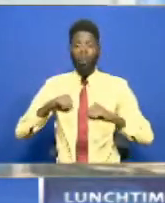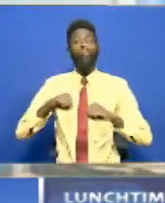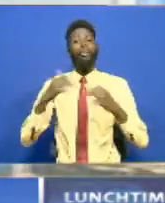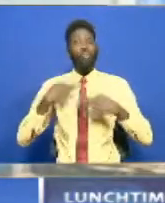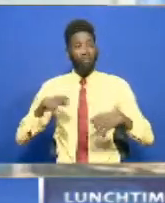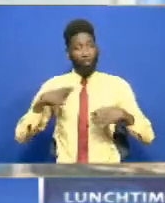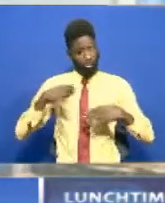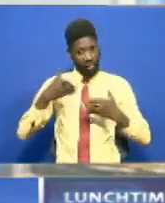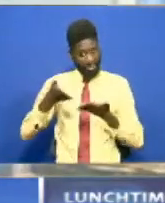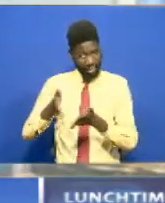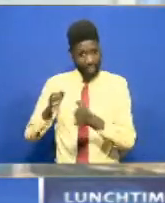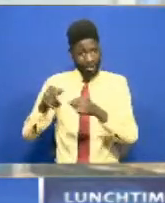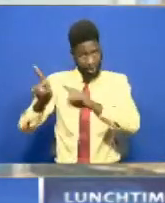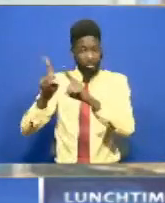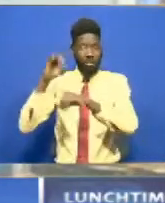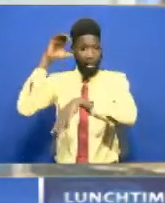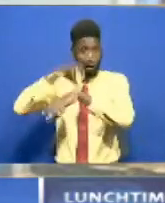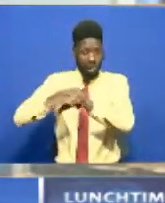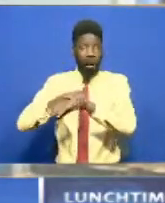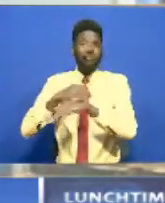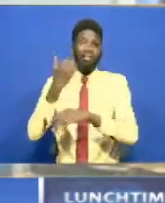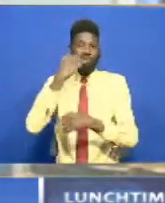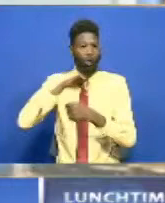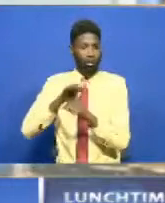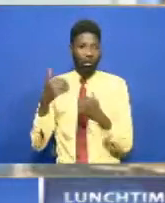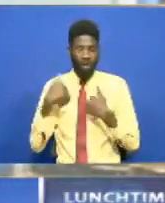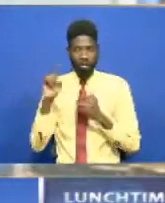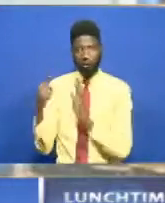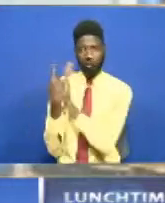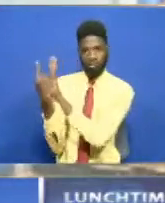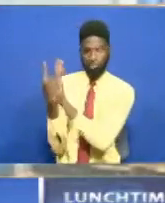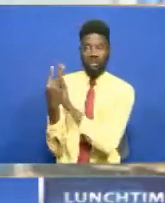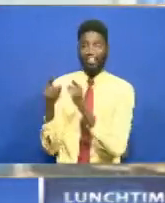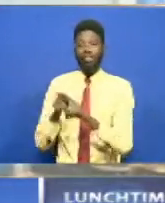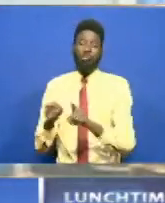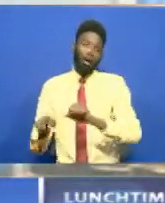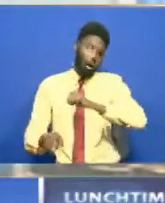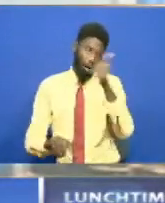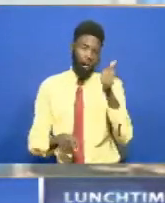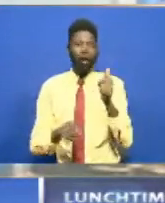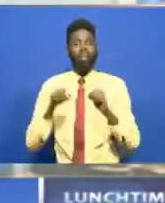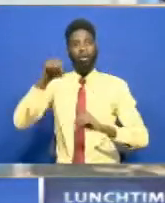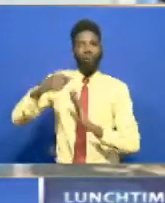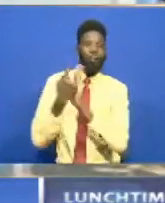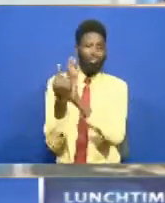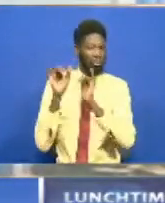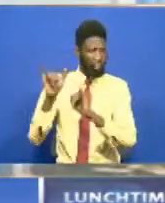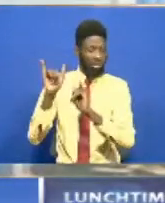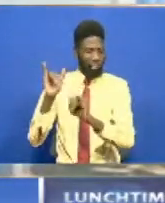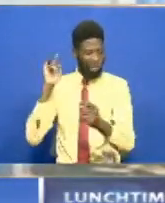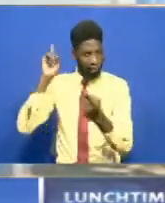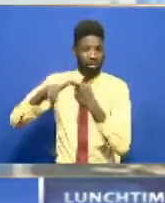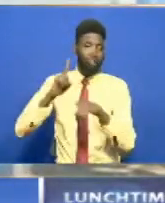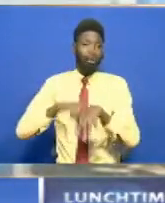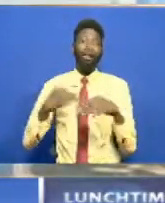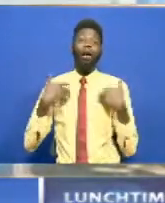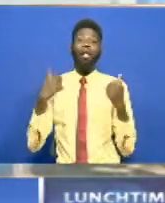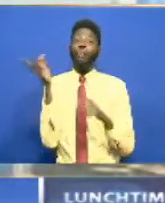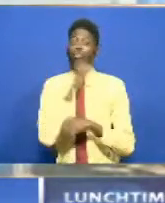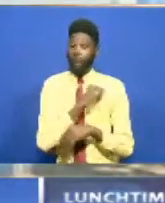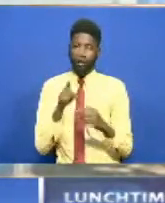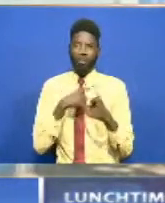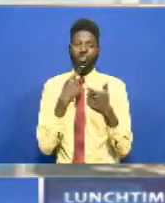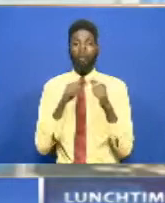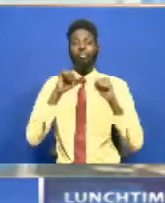are found positive can self-isolate and others to self-quarantine. Until they have recovered, then they can go back